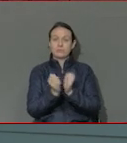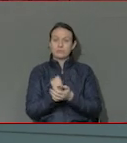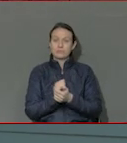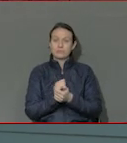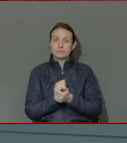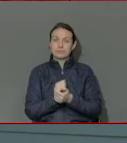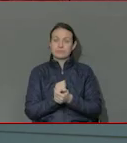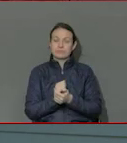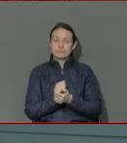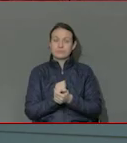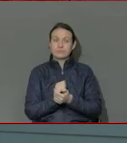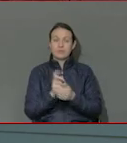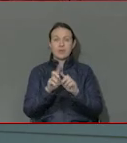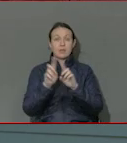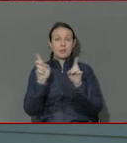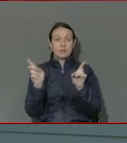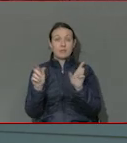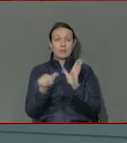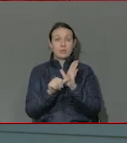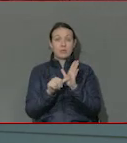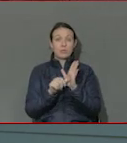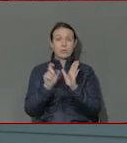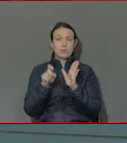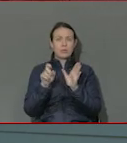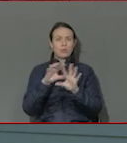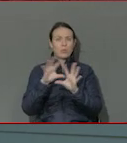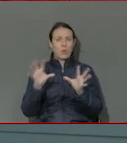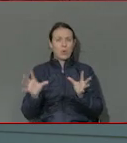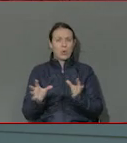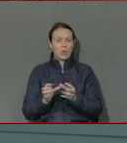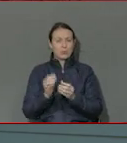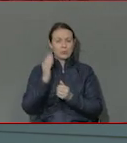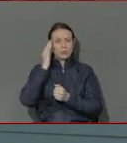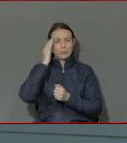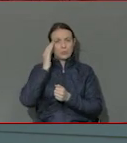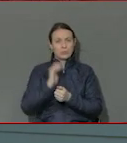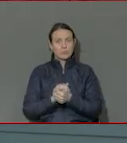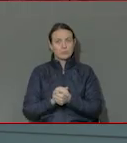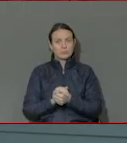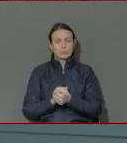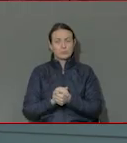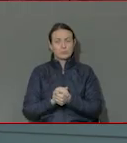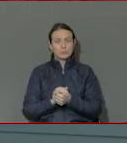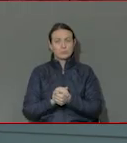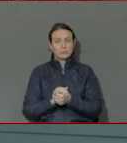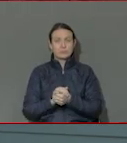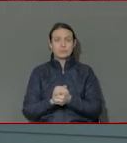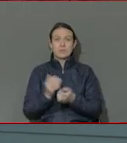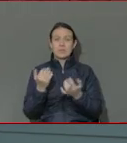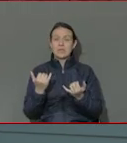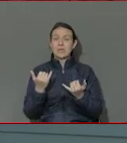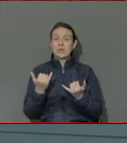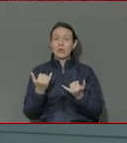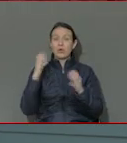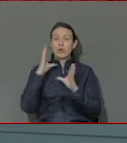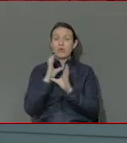Also the differences, it's important that we must know all of them. Now, the emphasis is on